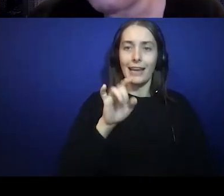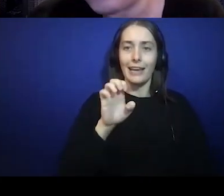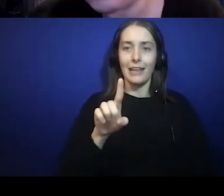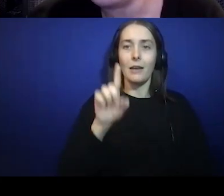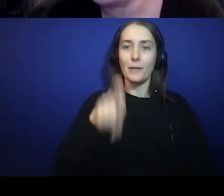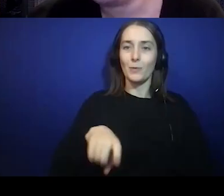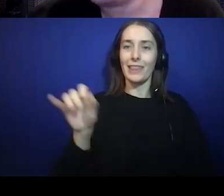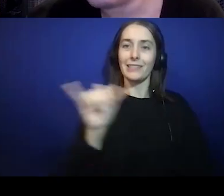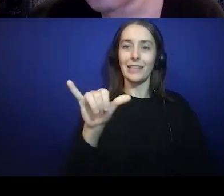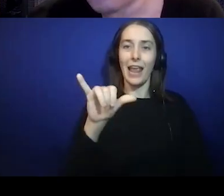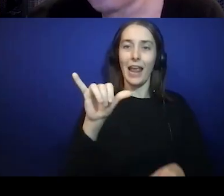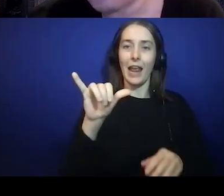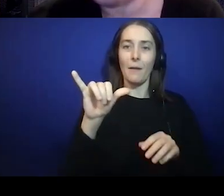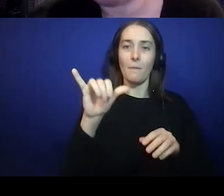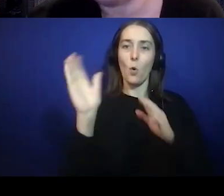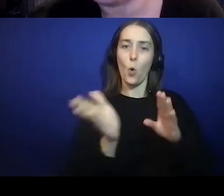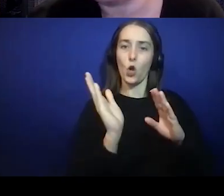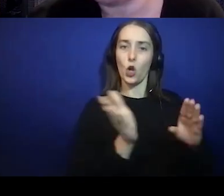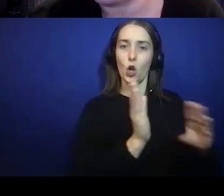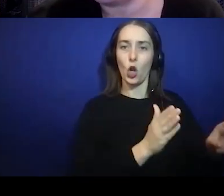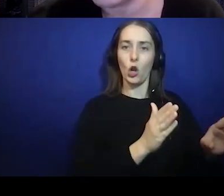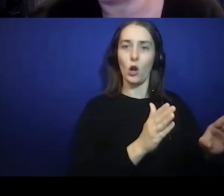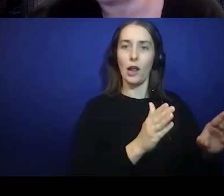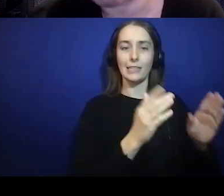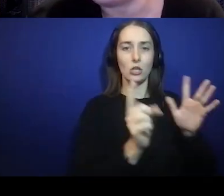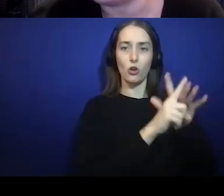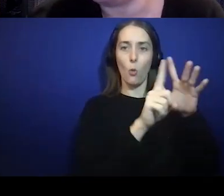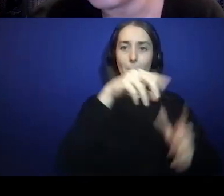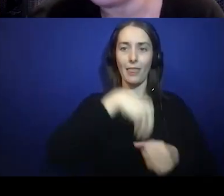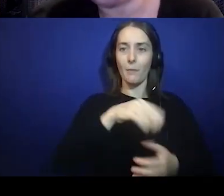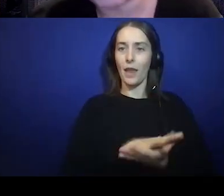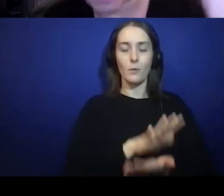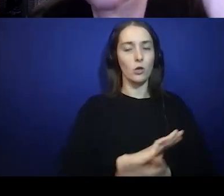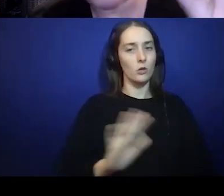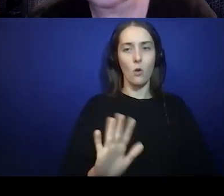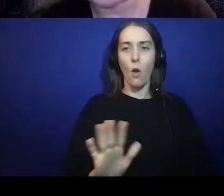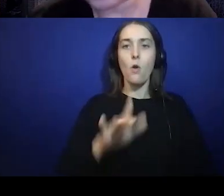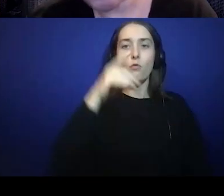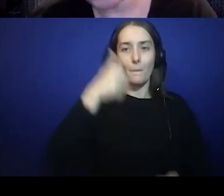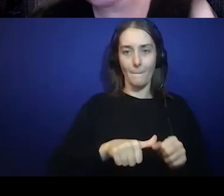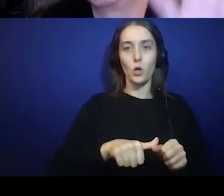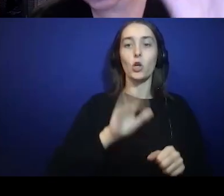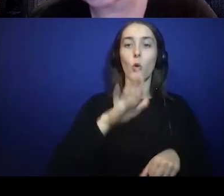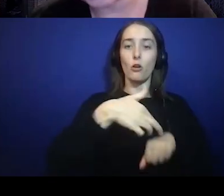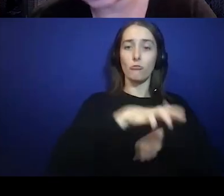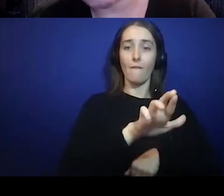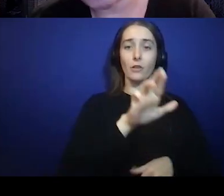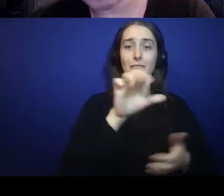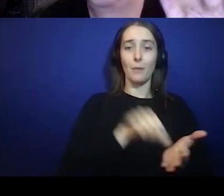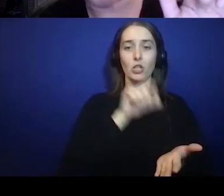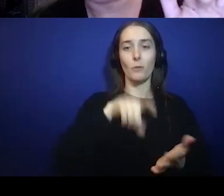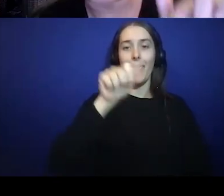in the paper. No, remember that your works cited or your references page should be alphabetical,